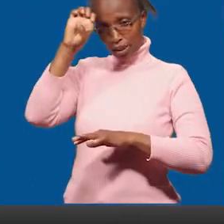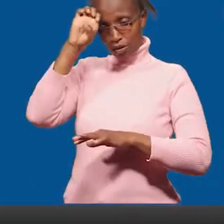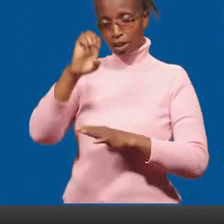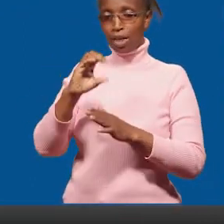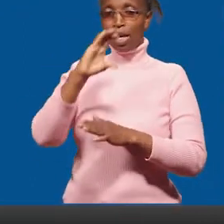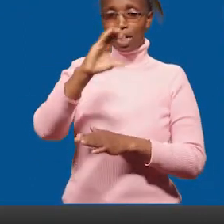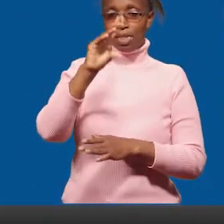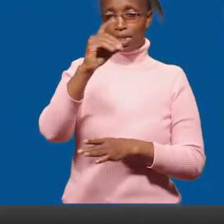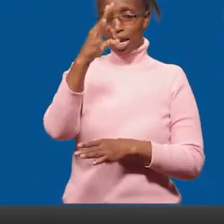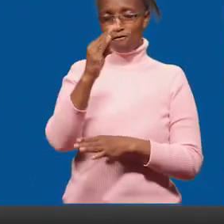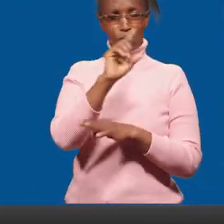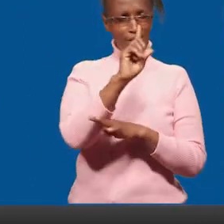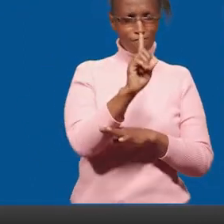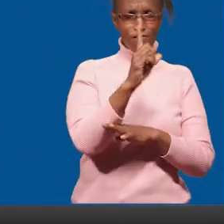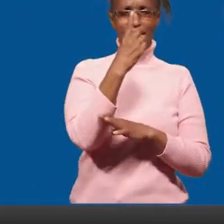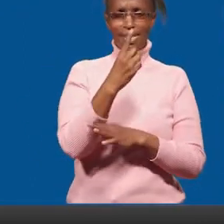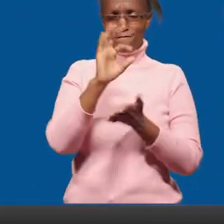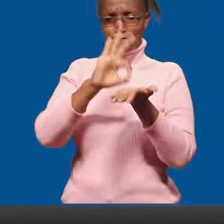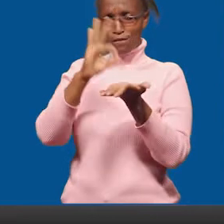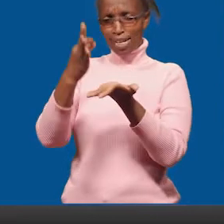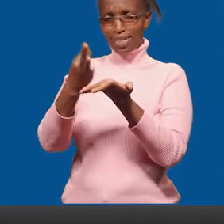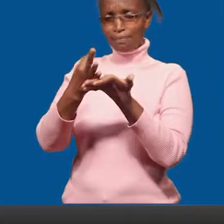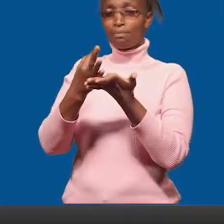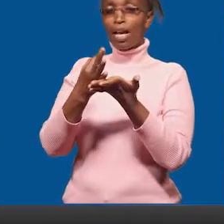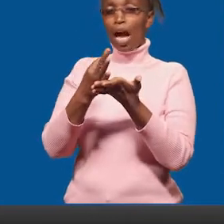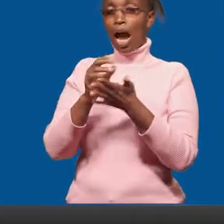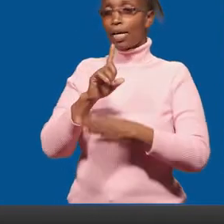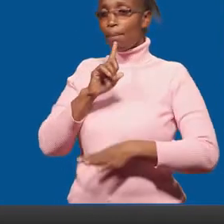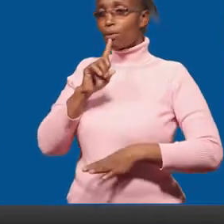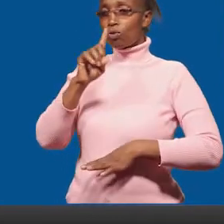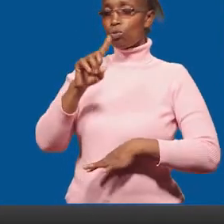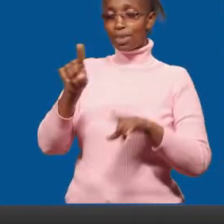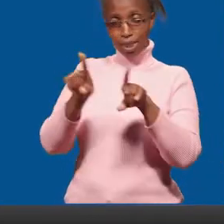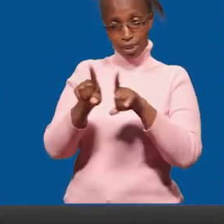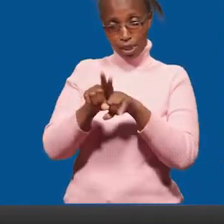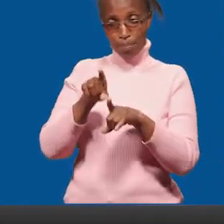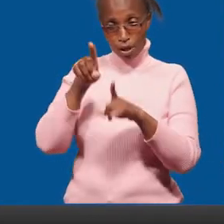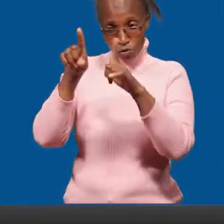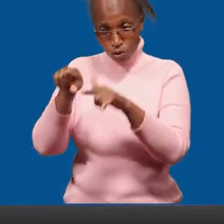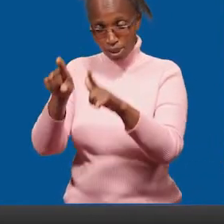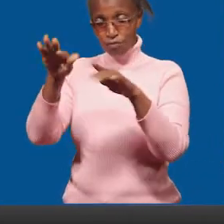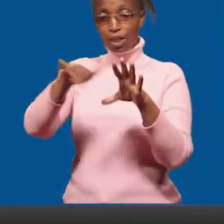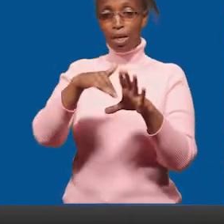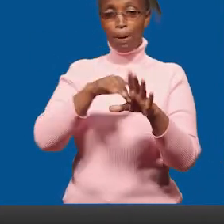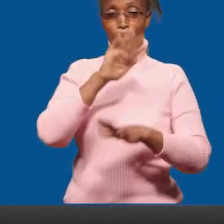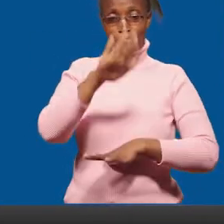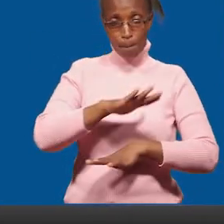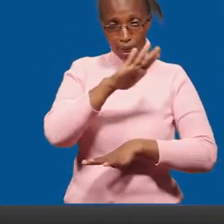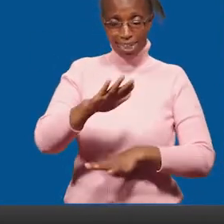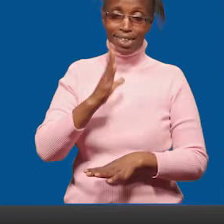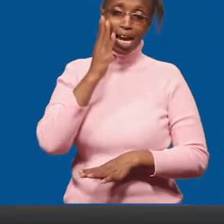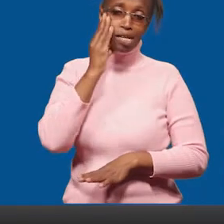The CDF was the first default fund in this country, Mr. Speaker, and I'm sure even you and your member of parliament,